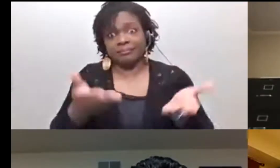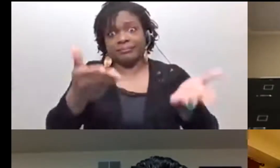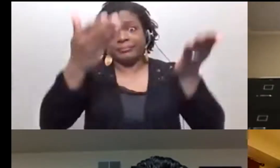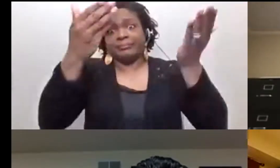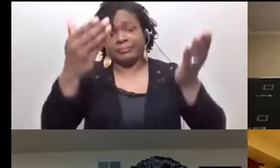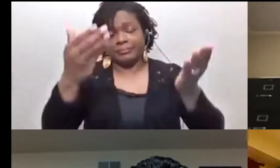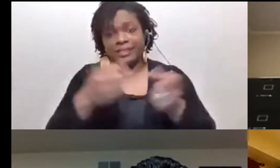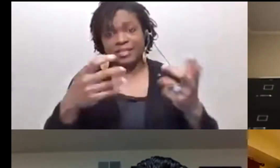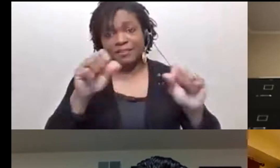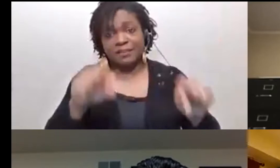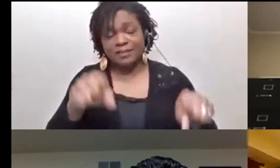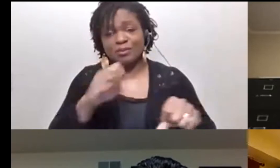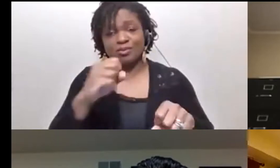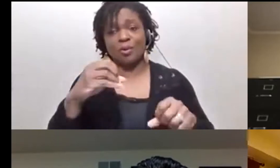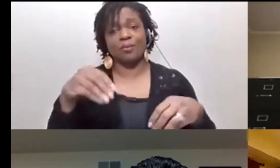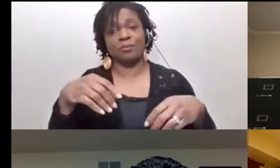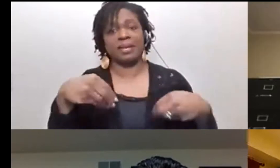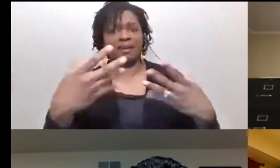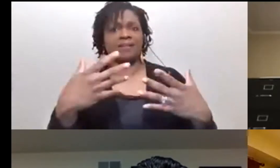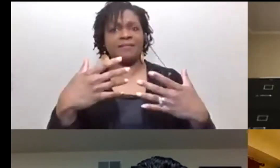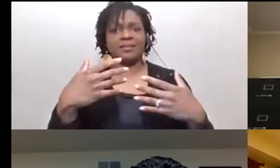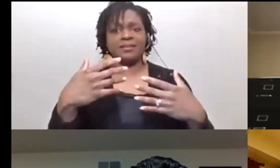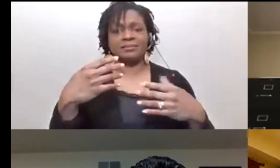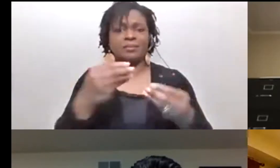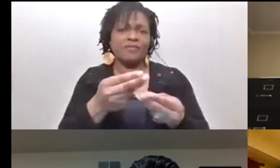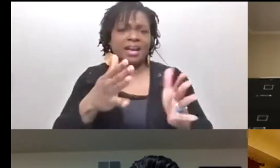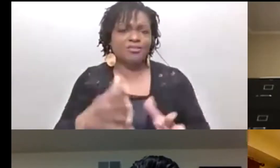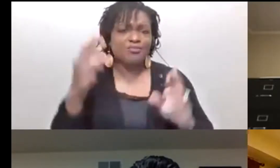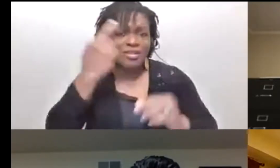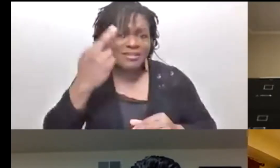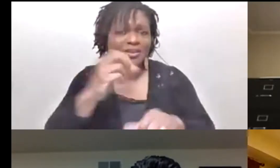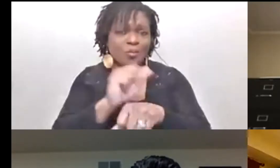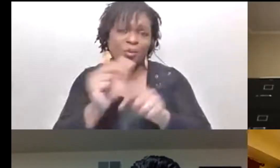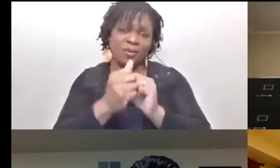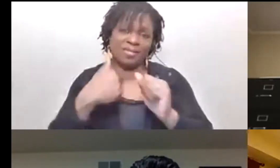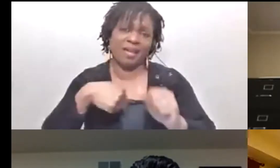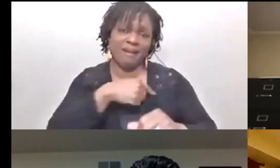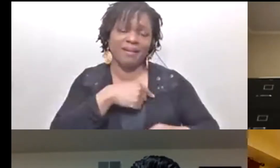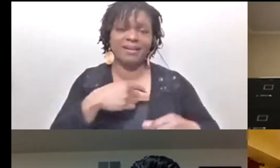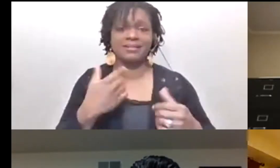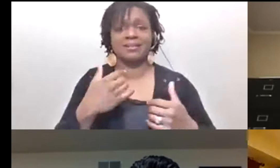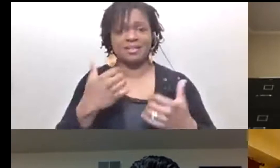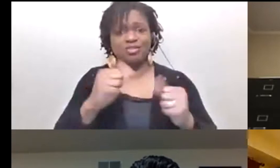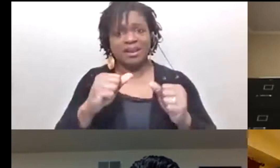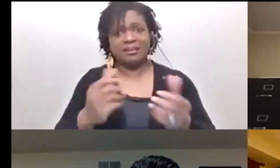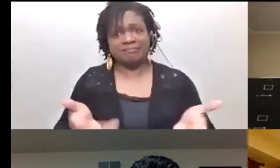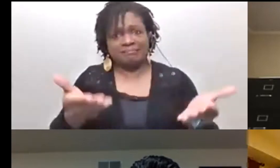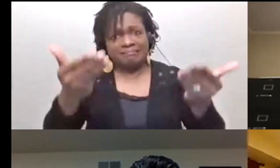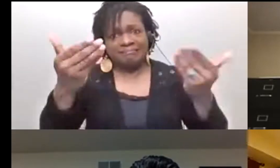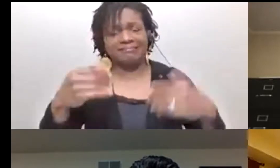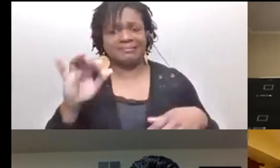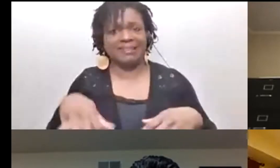incentivize them to stay with us and to be with our company, is what all providers are probably doing right now, is trying to get the wages up as high as